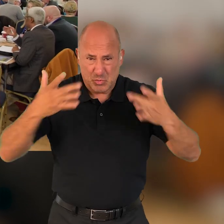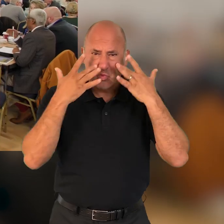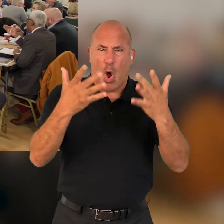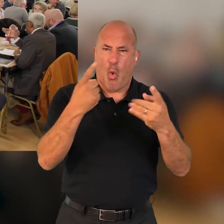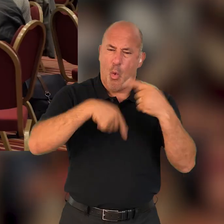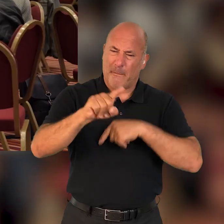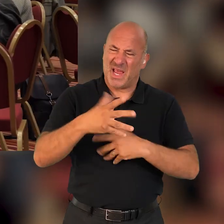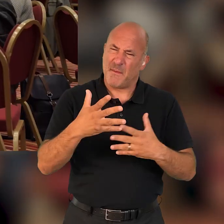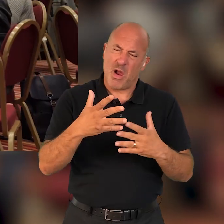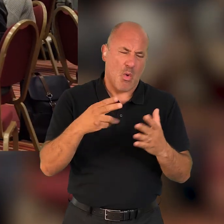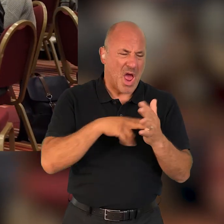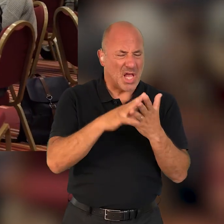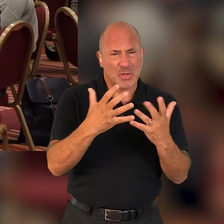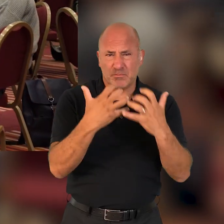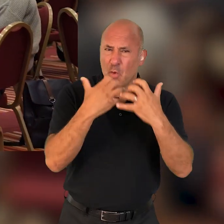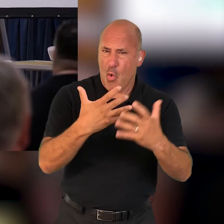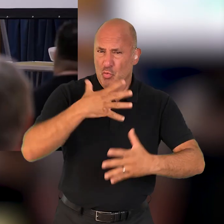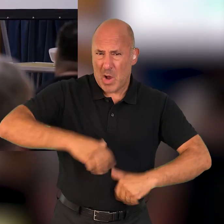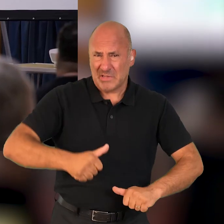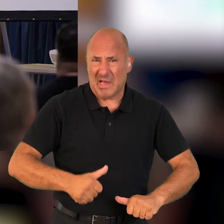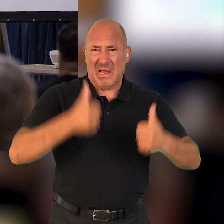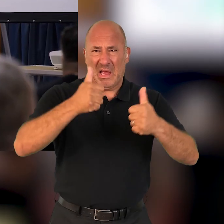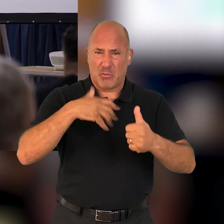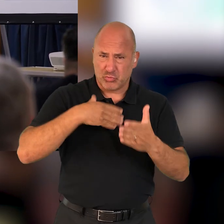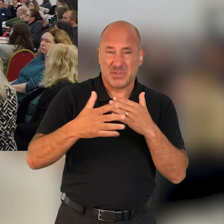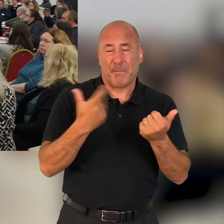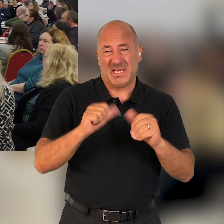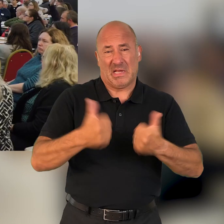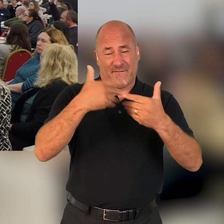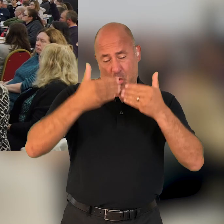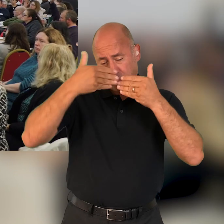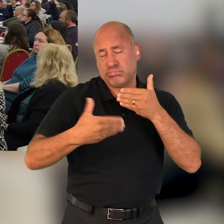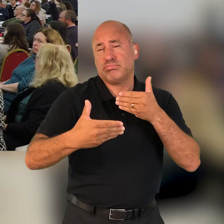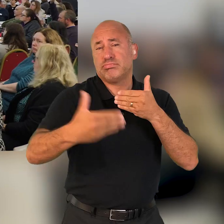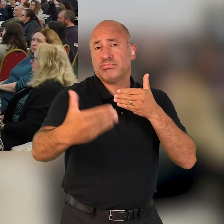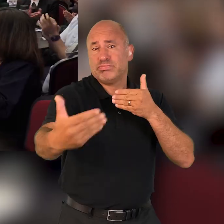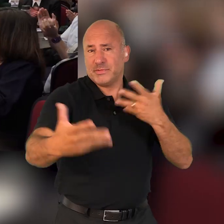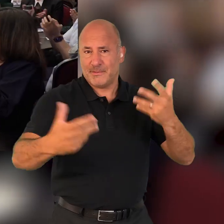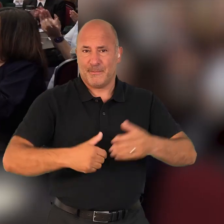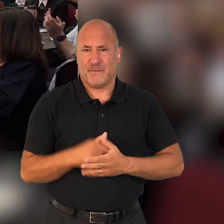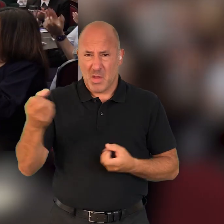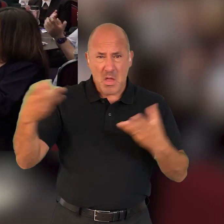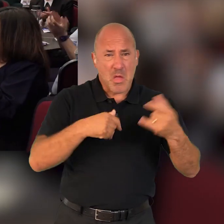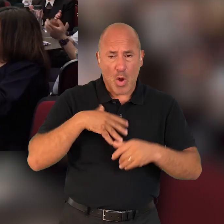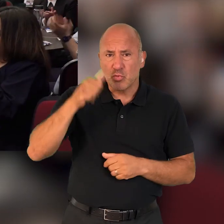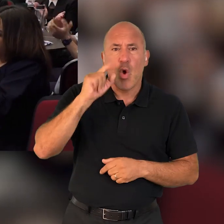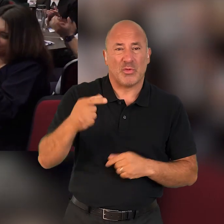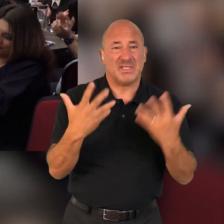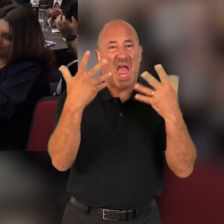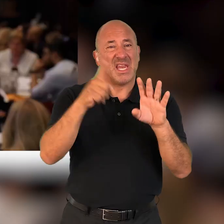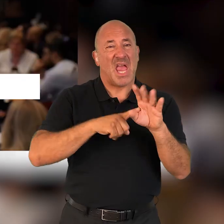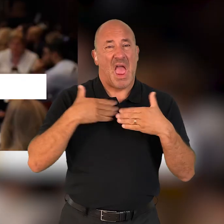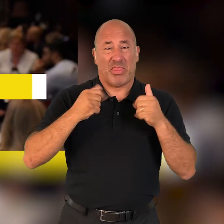people have for the NHS and their desire to fix it and protect it for generations to come. Their contributions can be seen throughout the 10-year health plan.